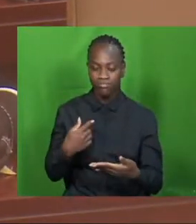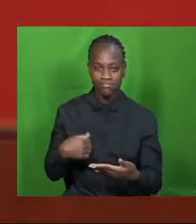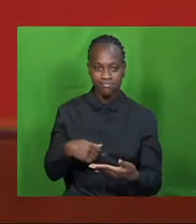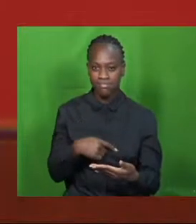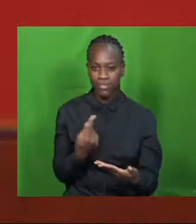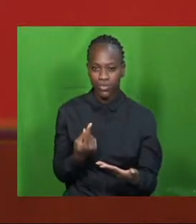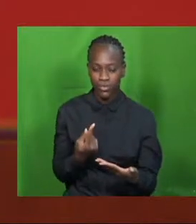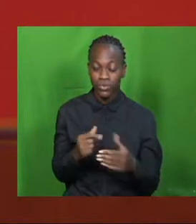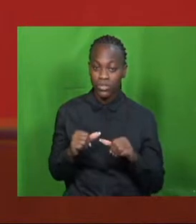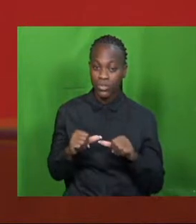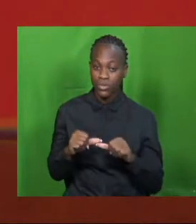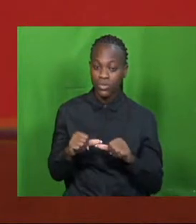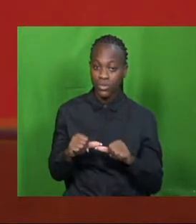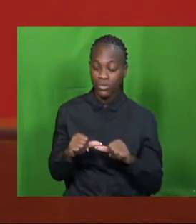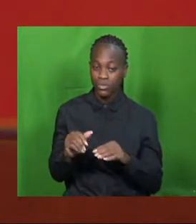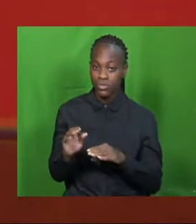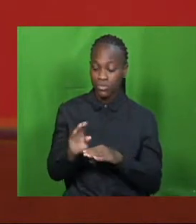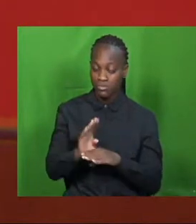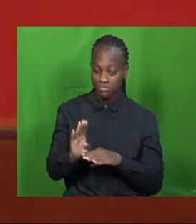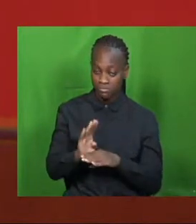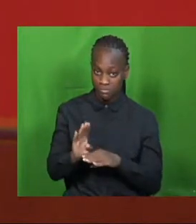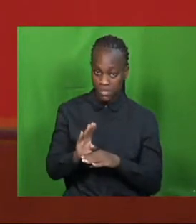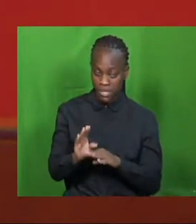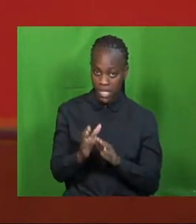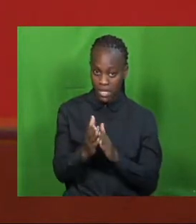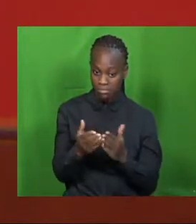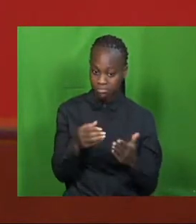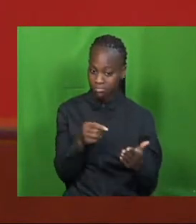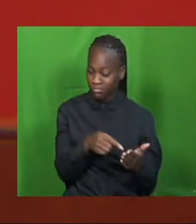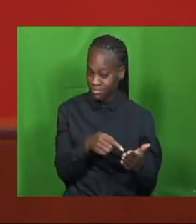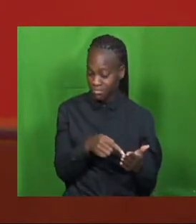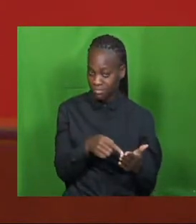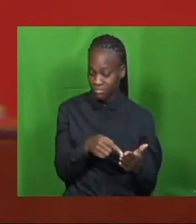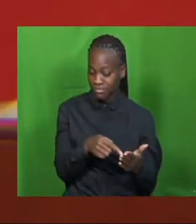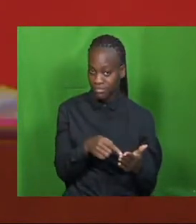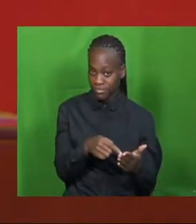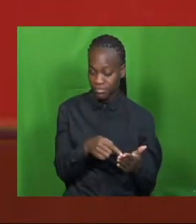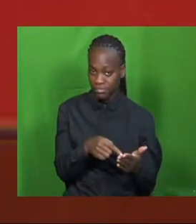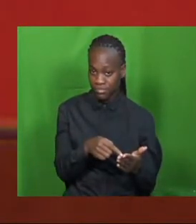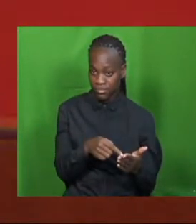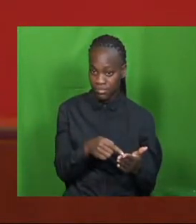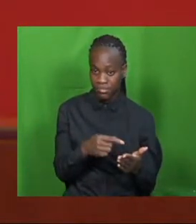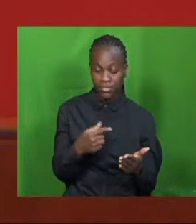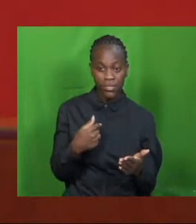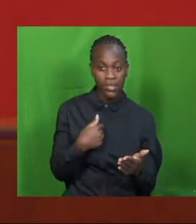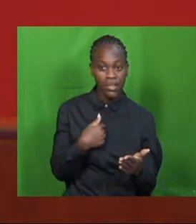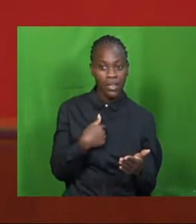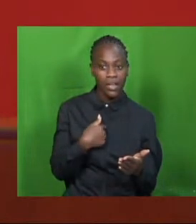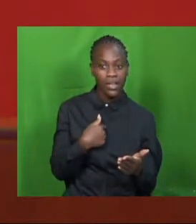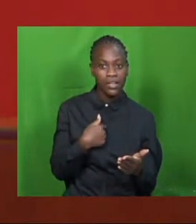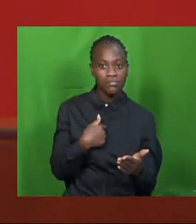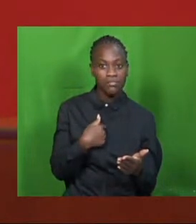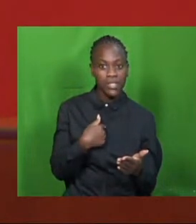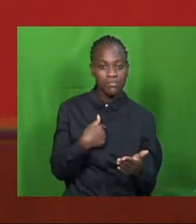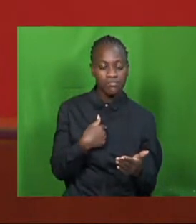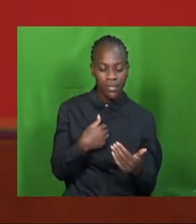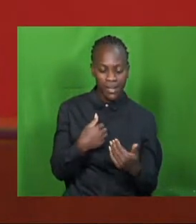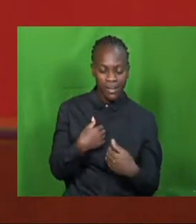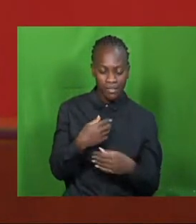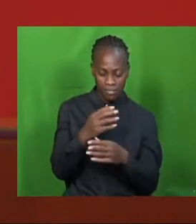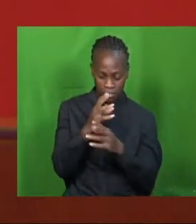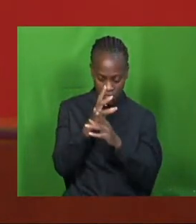institution. And so from time to time, you try to let other people, if you don't give me the due